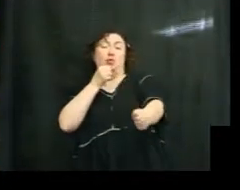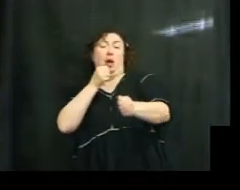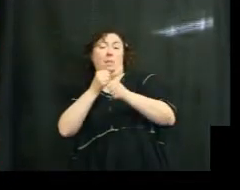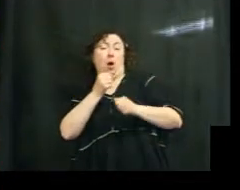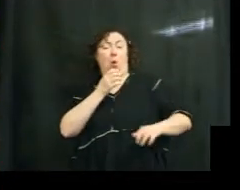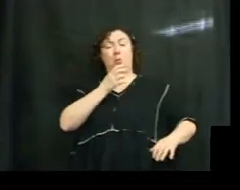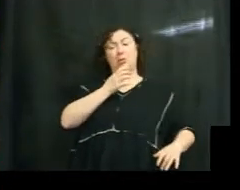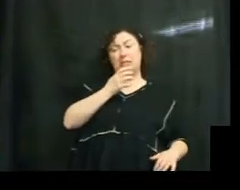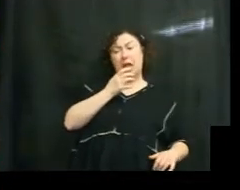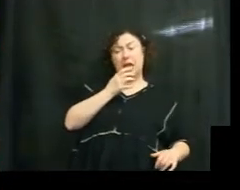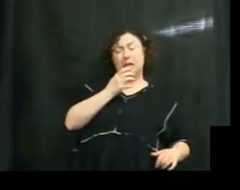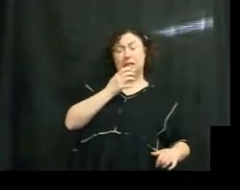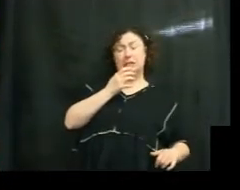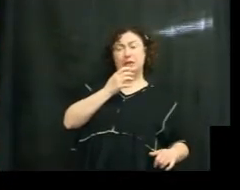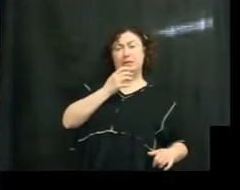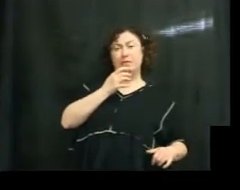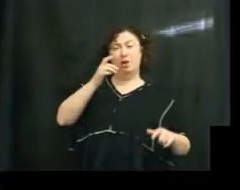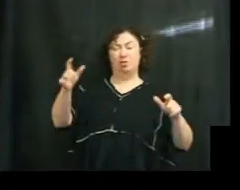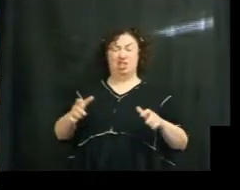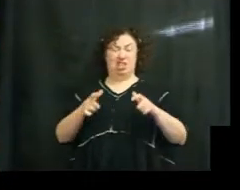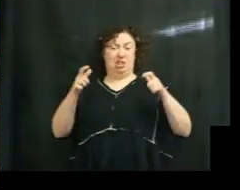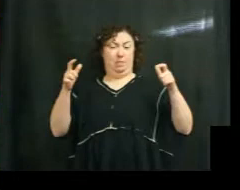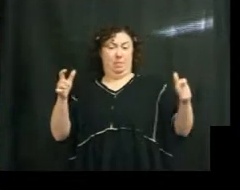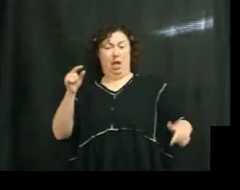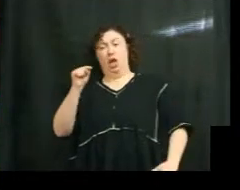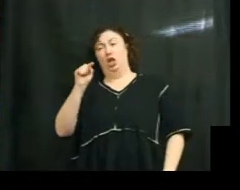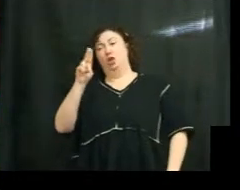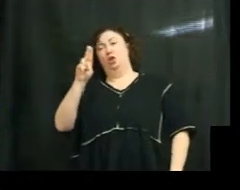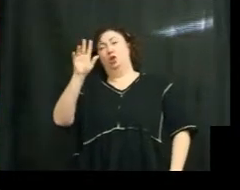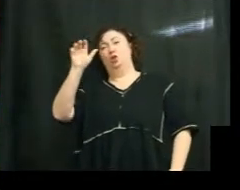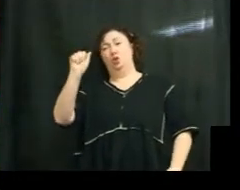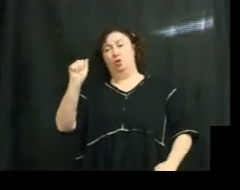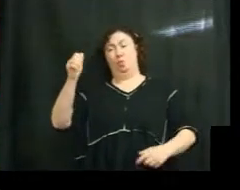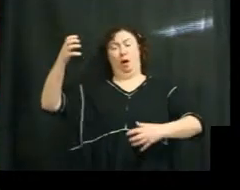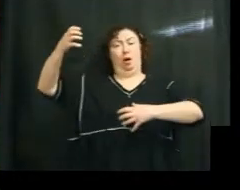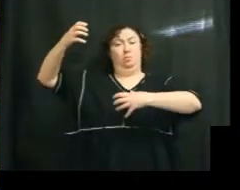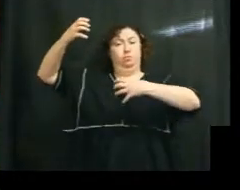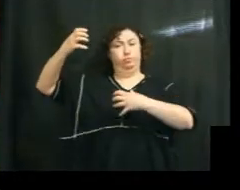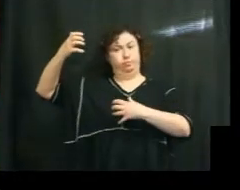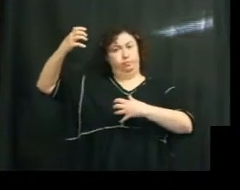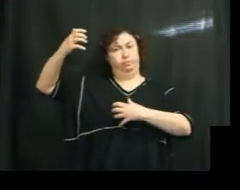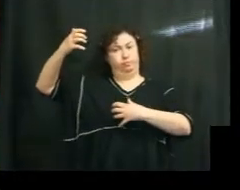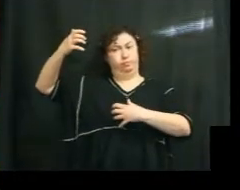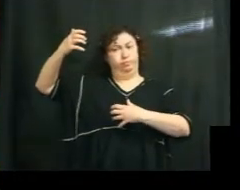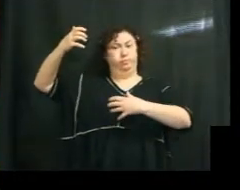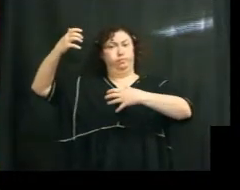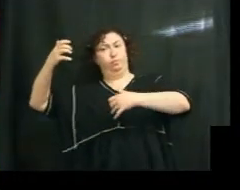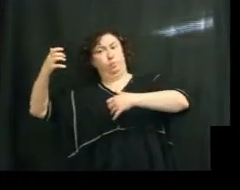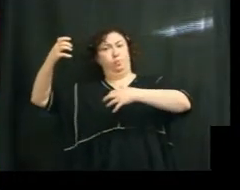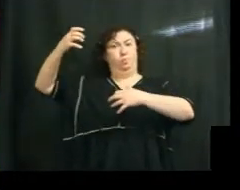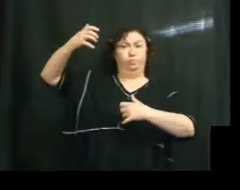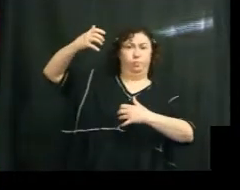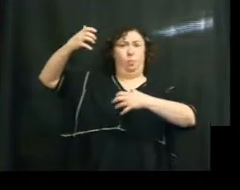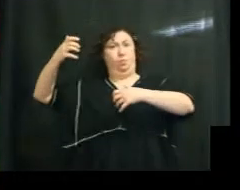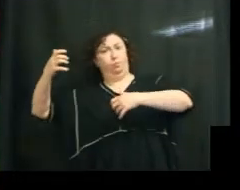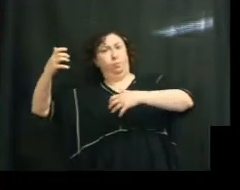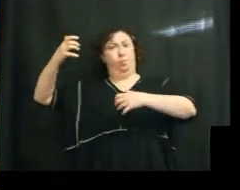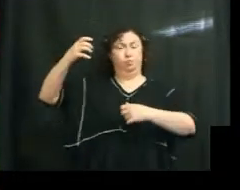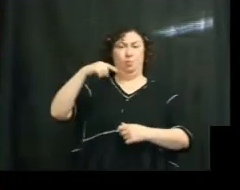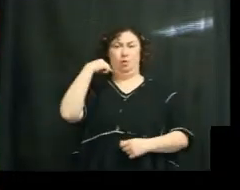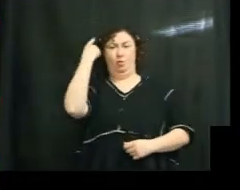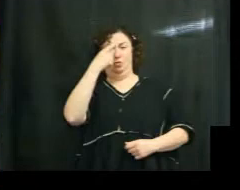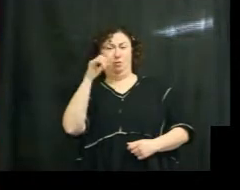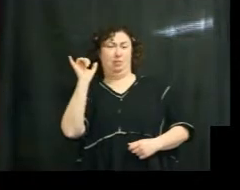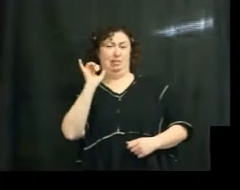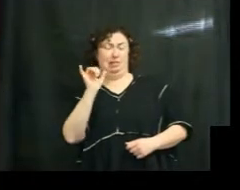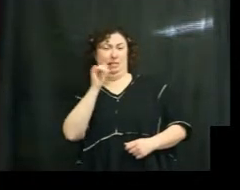instrument of them all, the tuba, which rested over the musician's head like an elephant's trunk. "Where